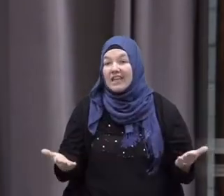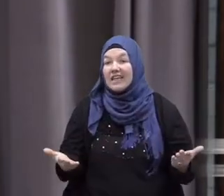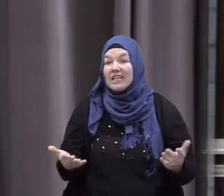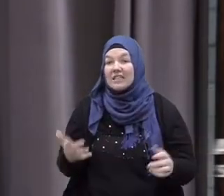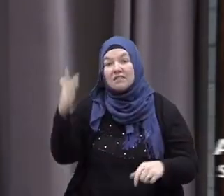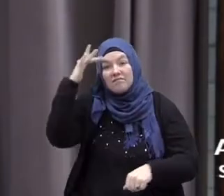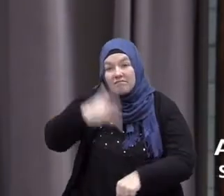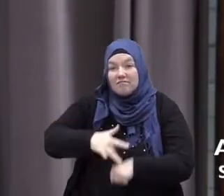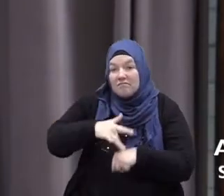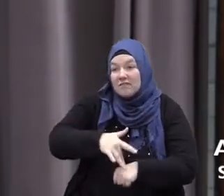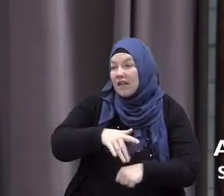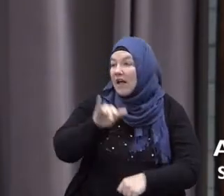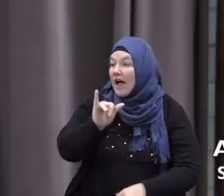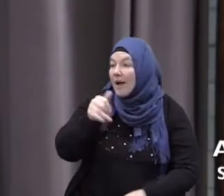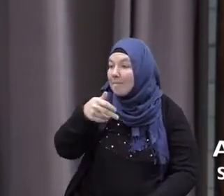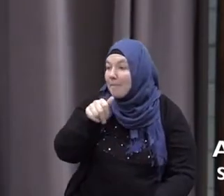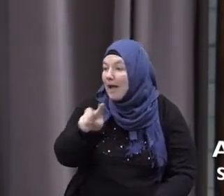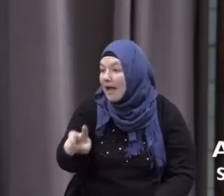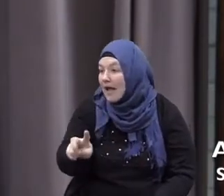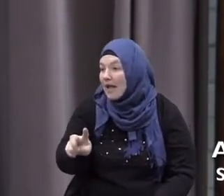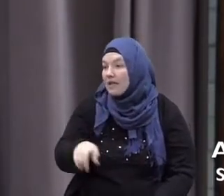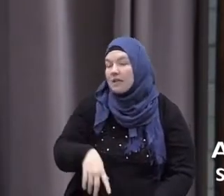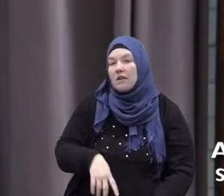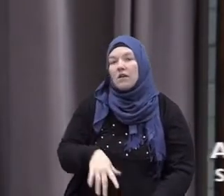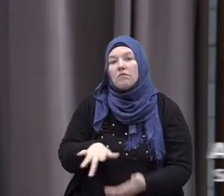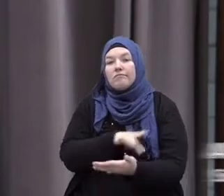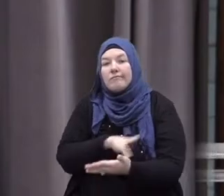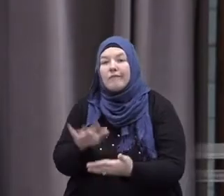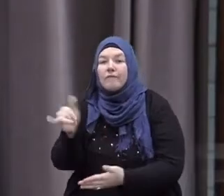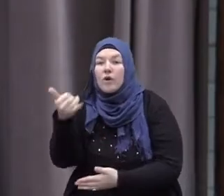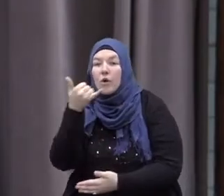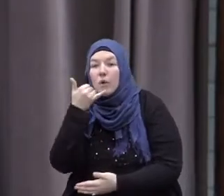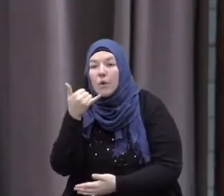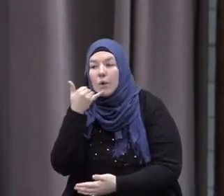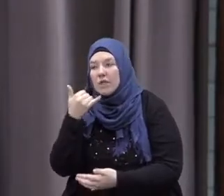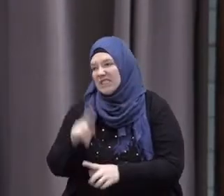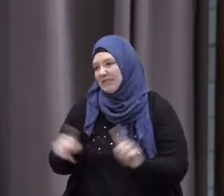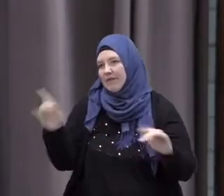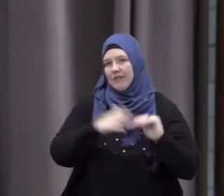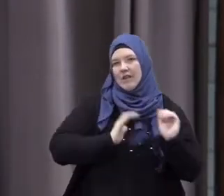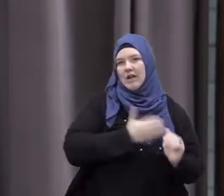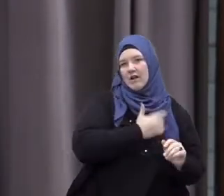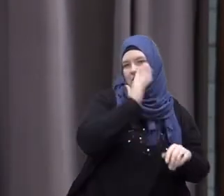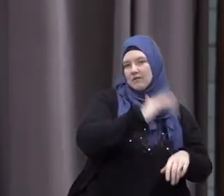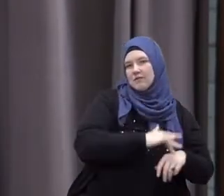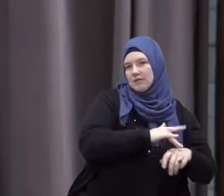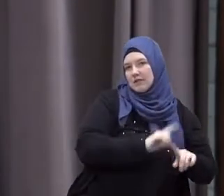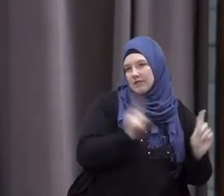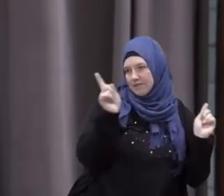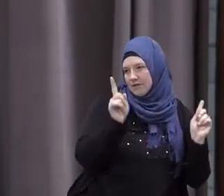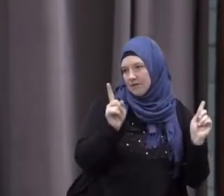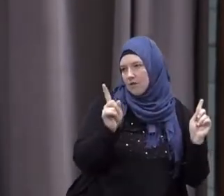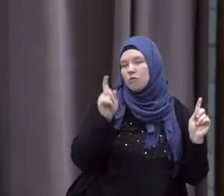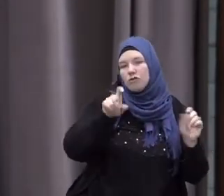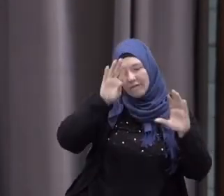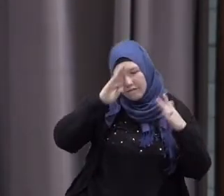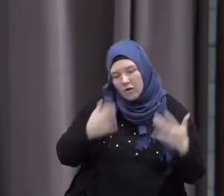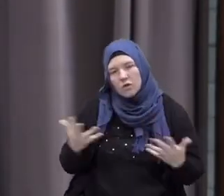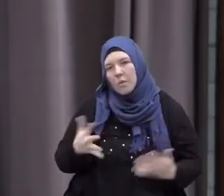this society is just different from ours. They focus on what's fun. We should focus on what's